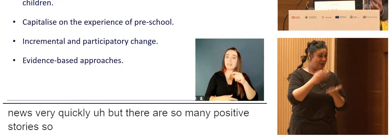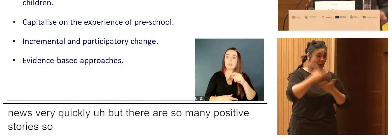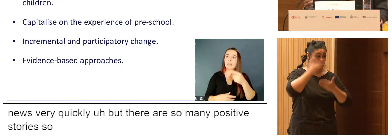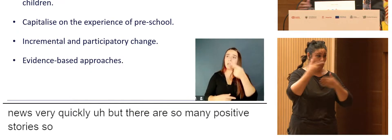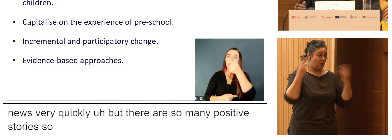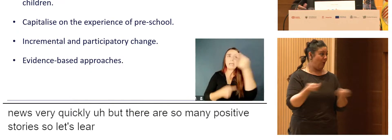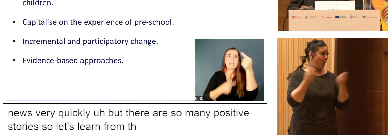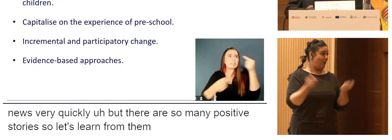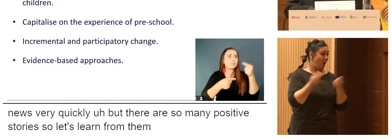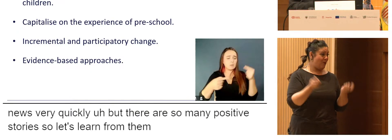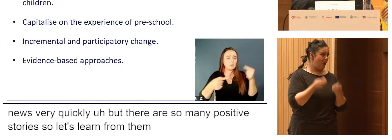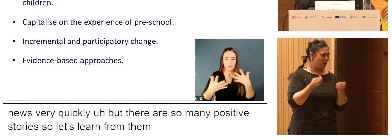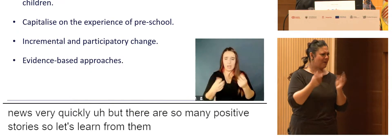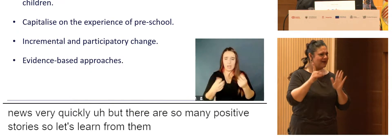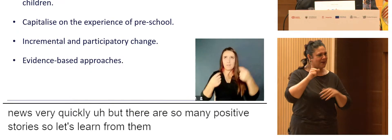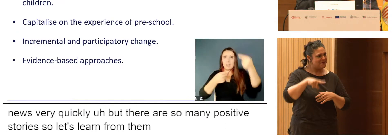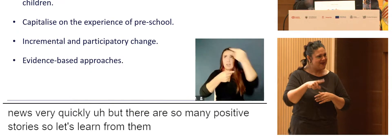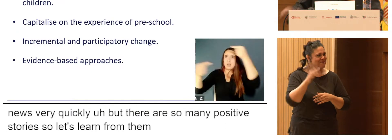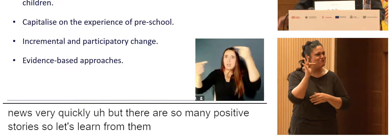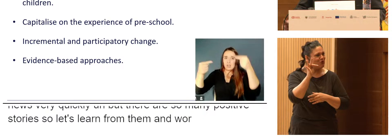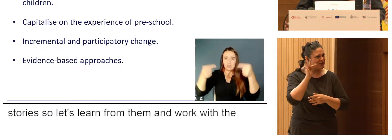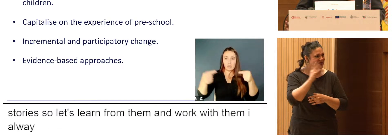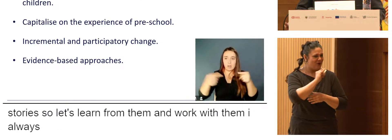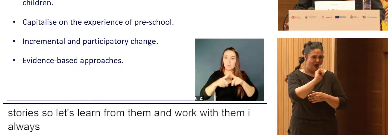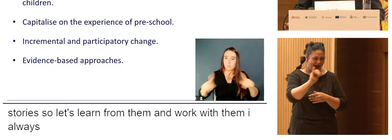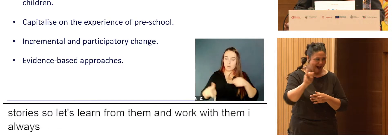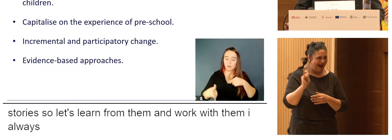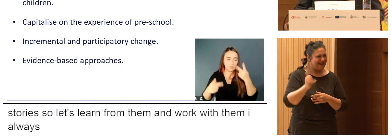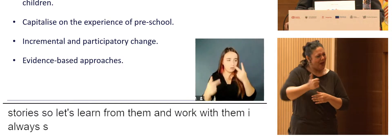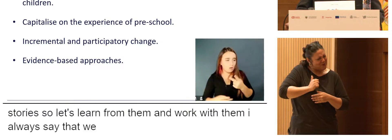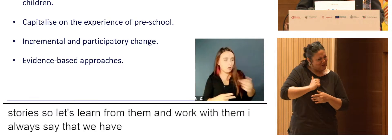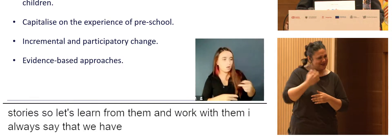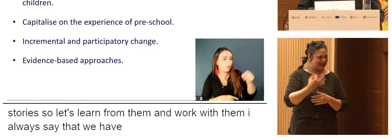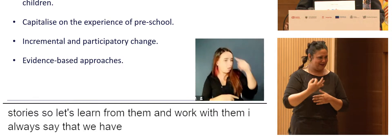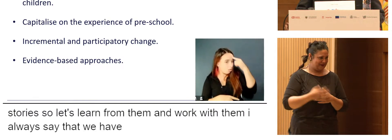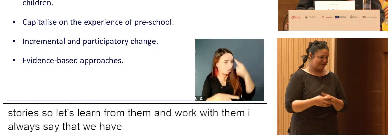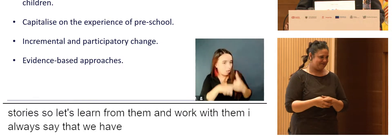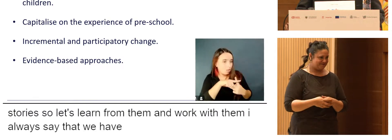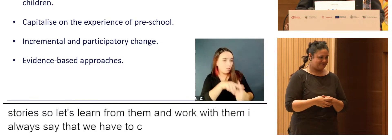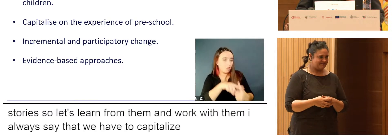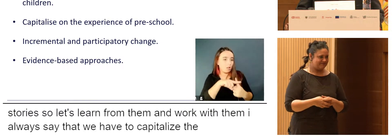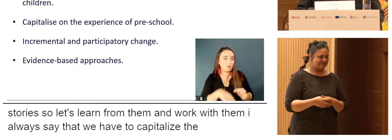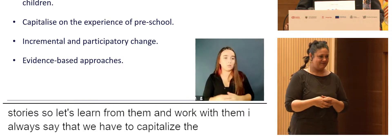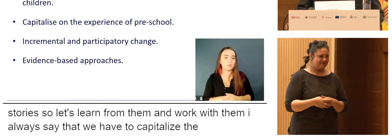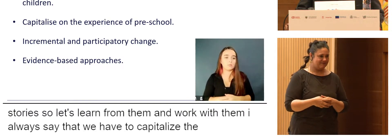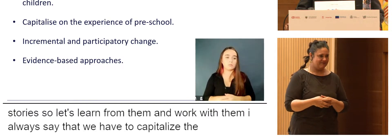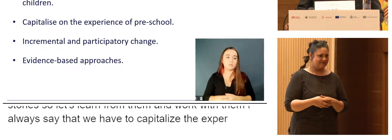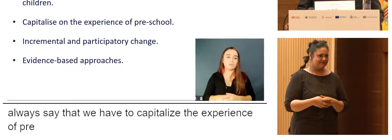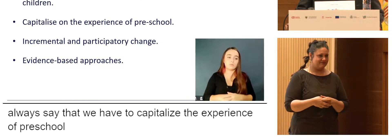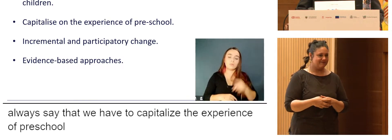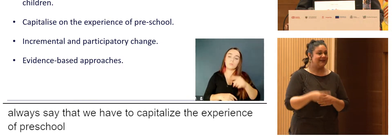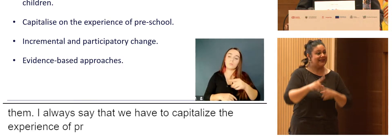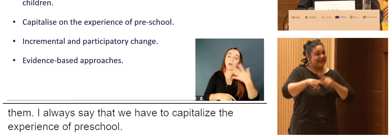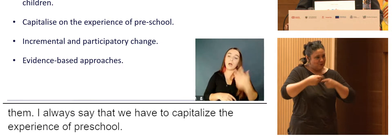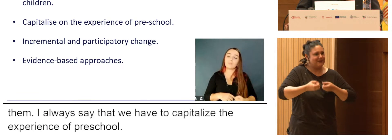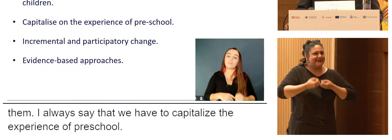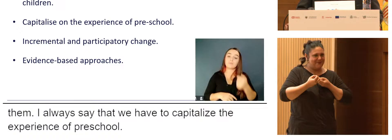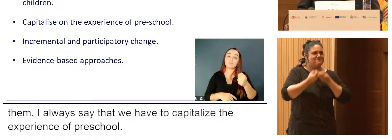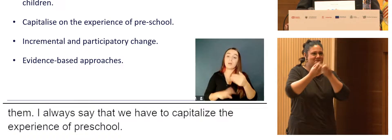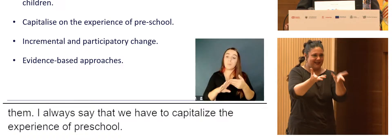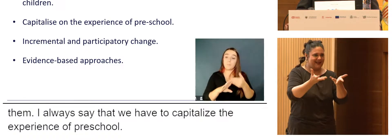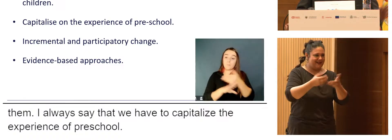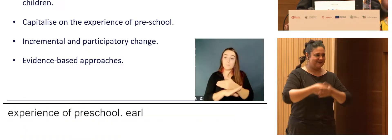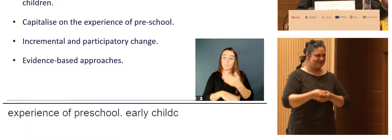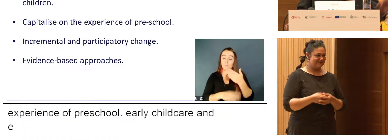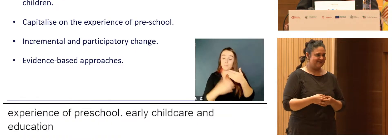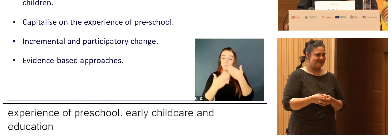them and work with them. I always say that we have to capitalize the experience of preschool. Early childcare and education